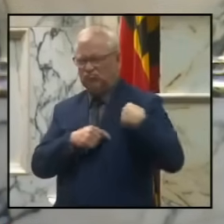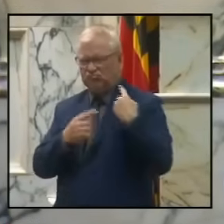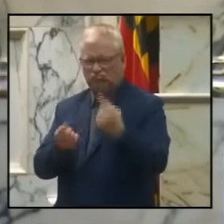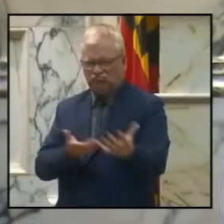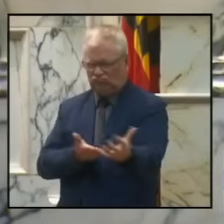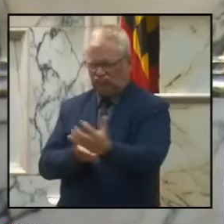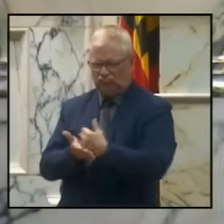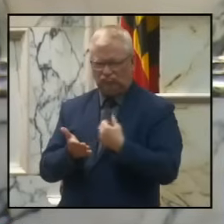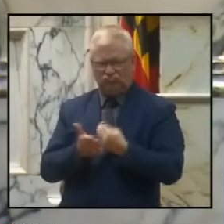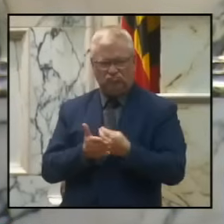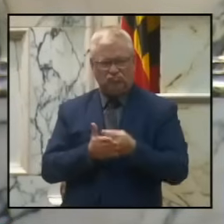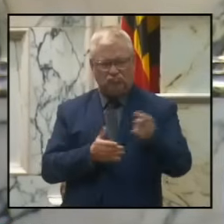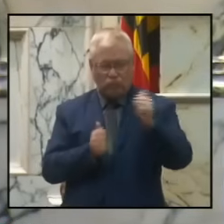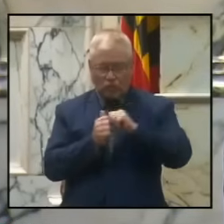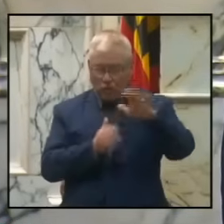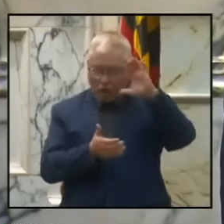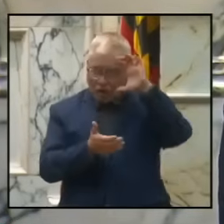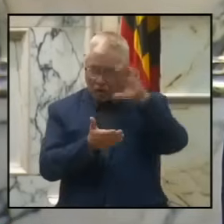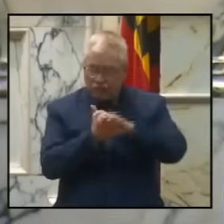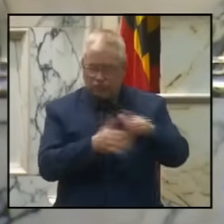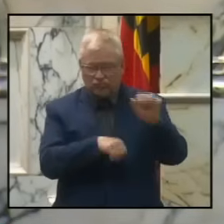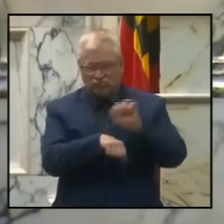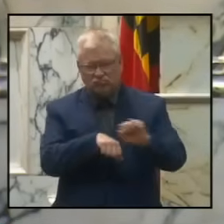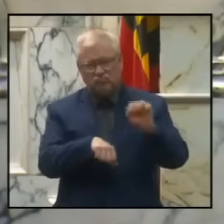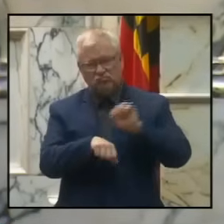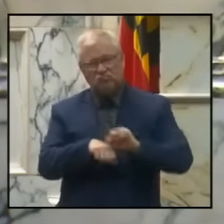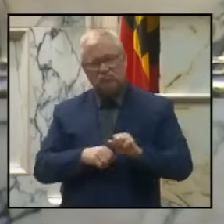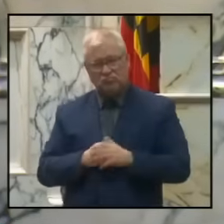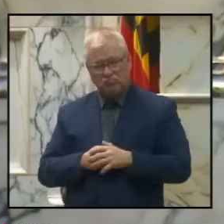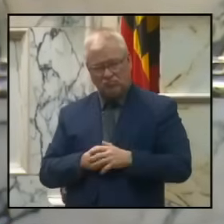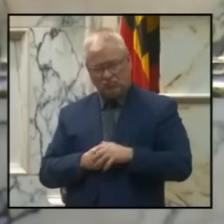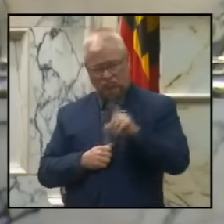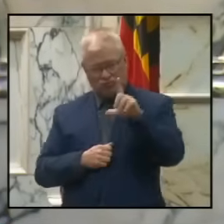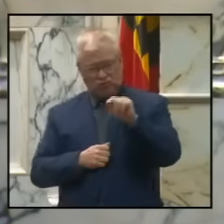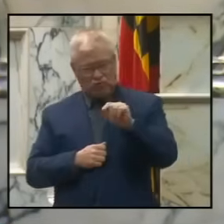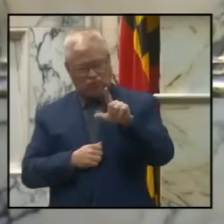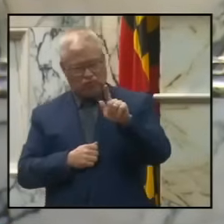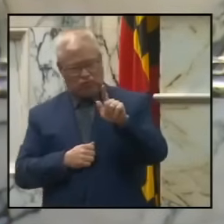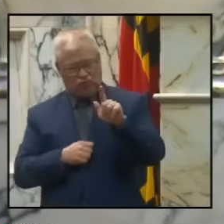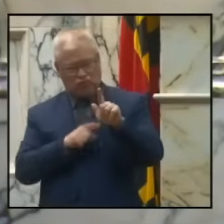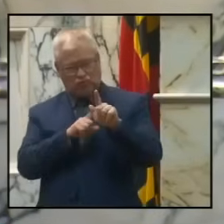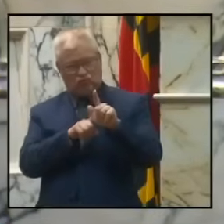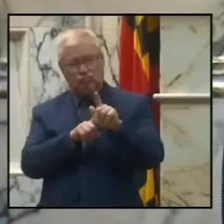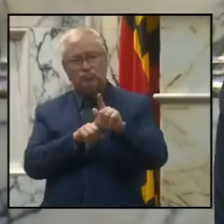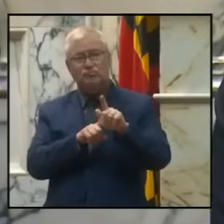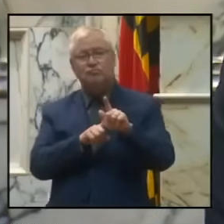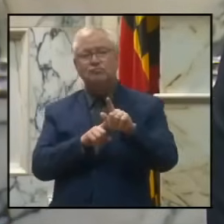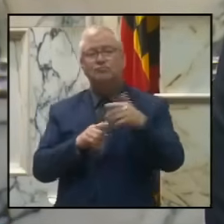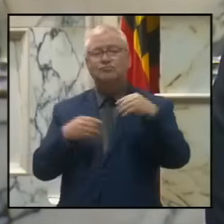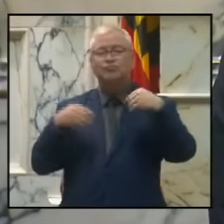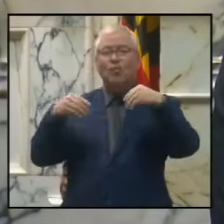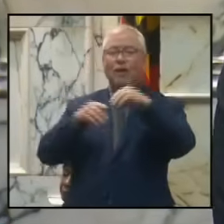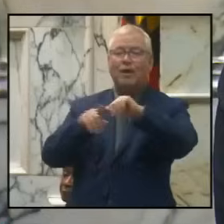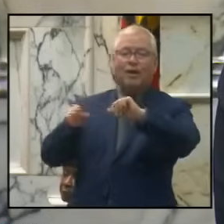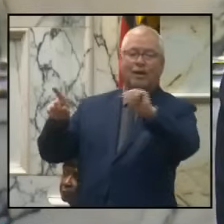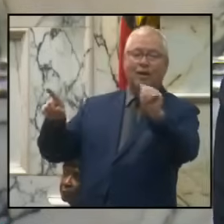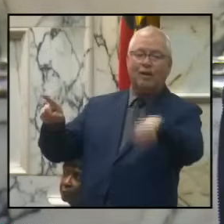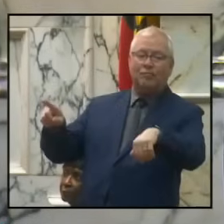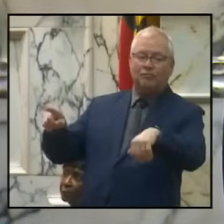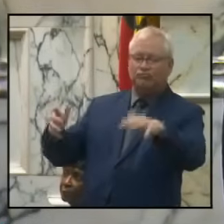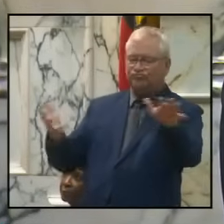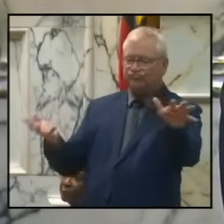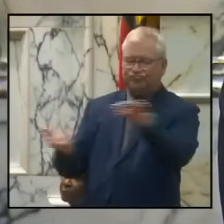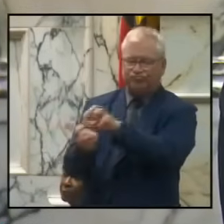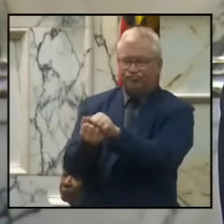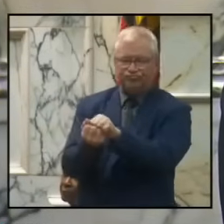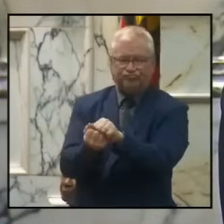husband. In 2021, her Annapolis storefront was destroyed by Hurricane Ida.